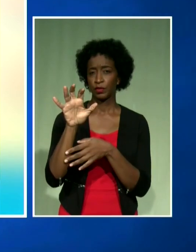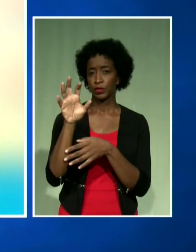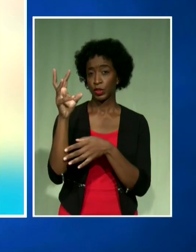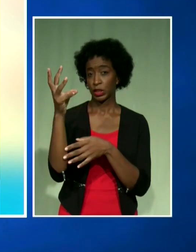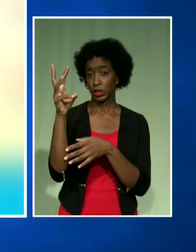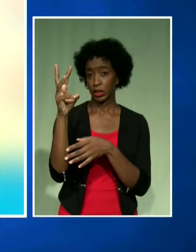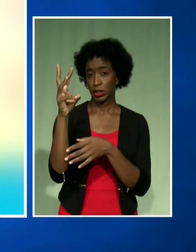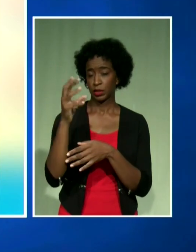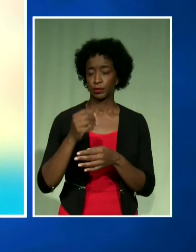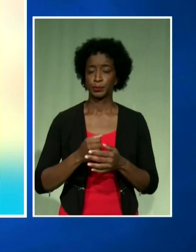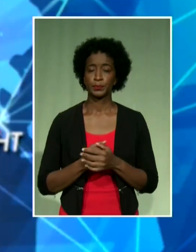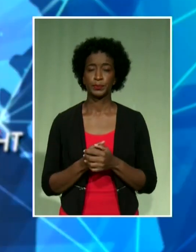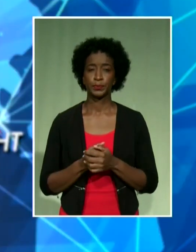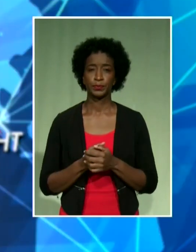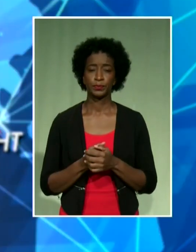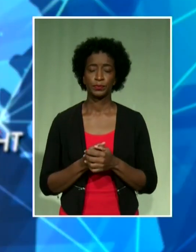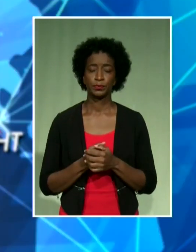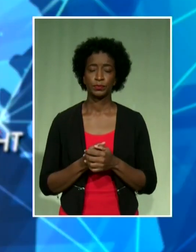154,516.